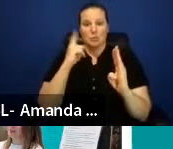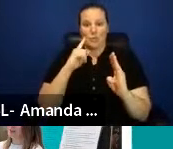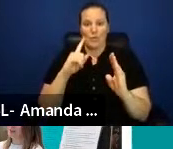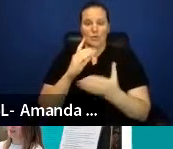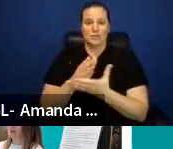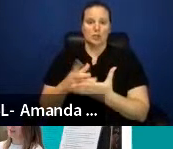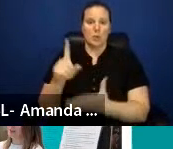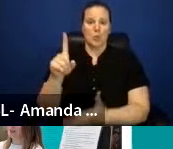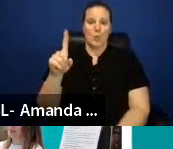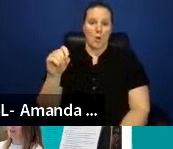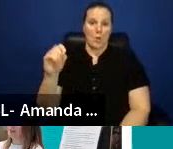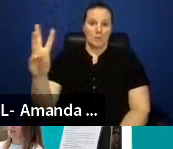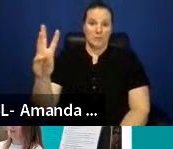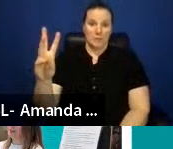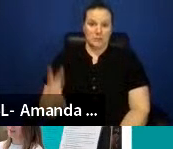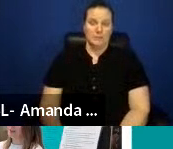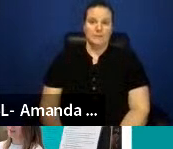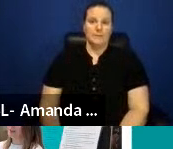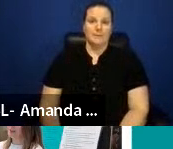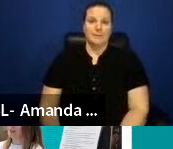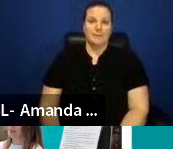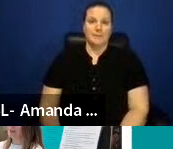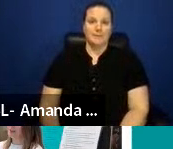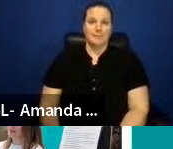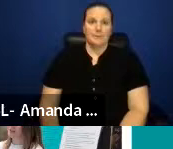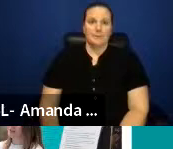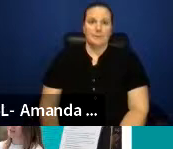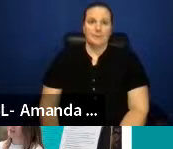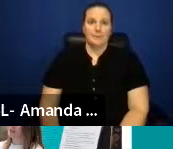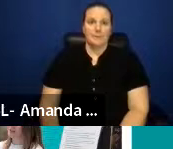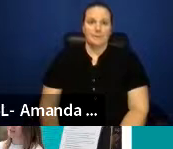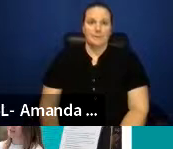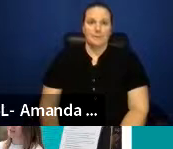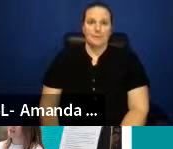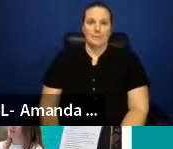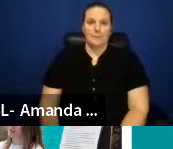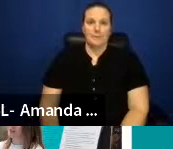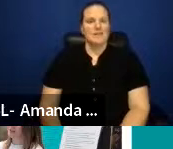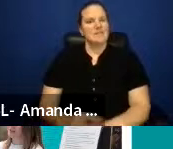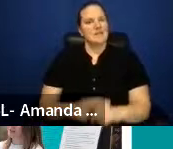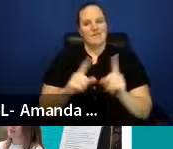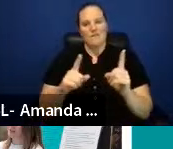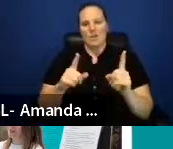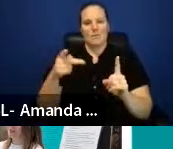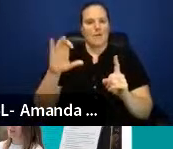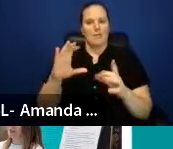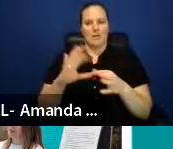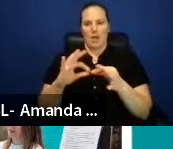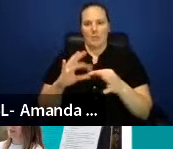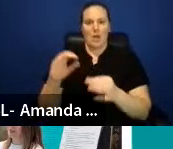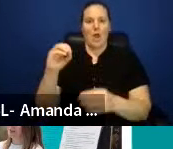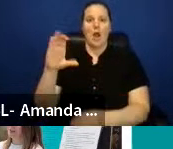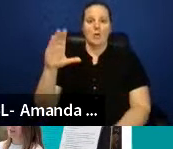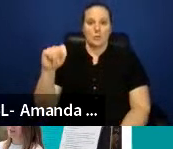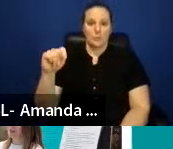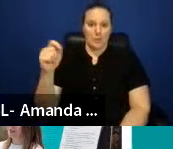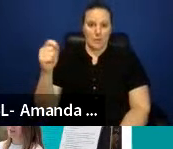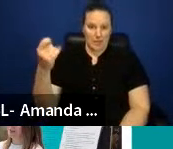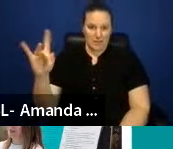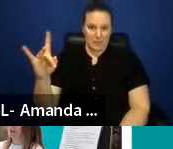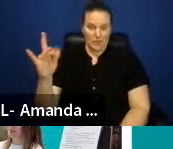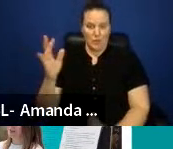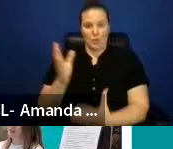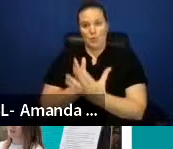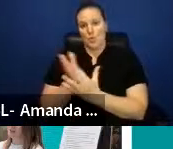Section 106. And that's a different public comment period. That's October 18th through November